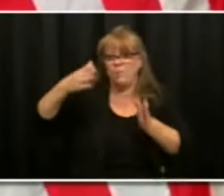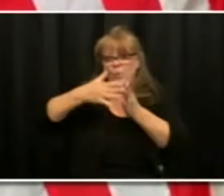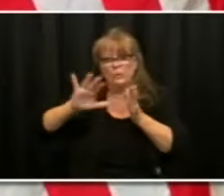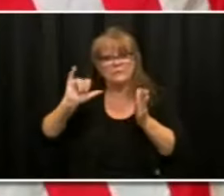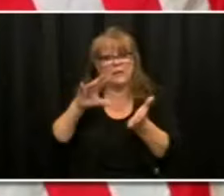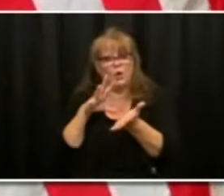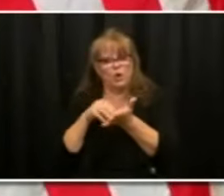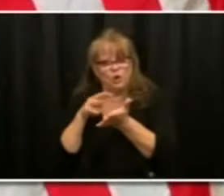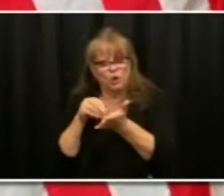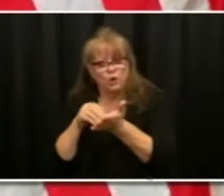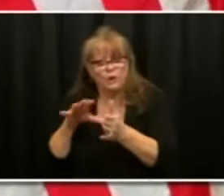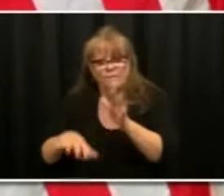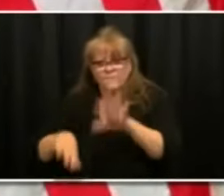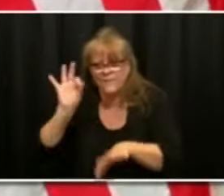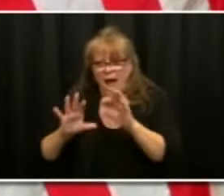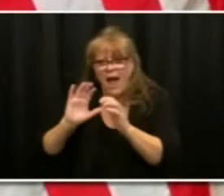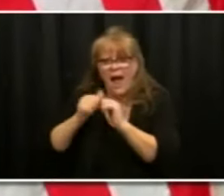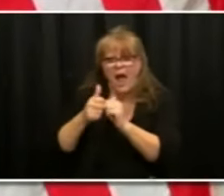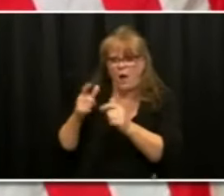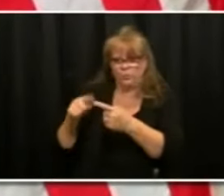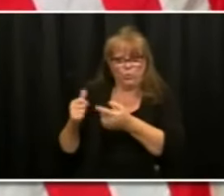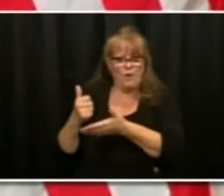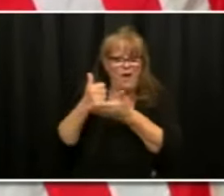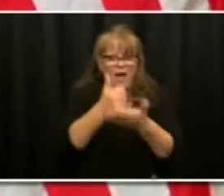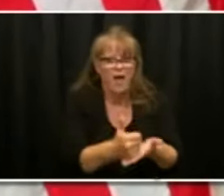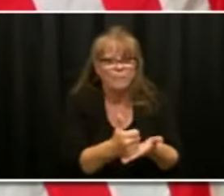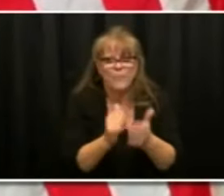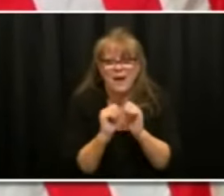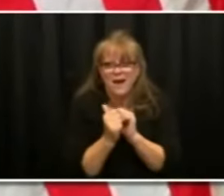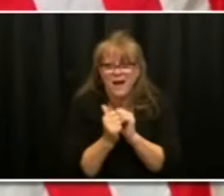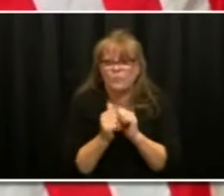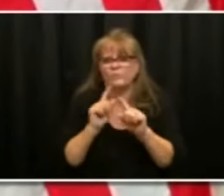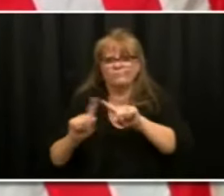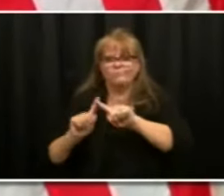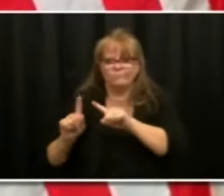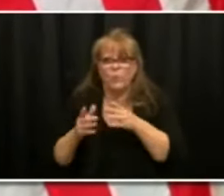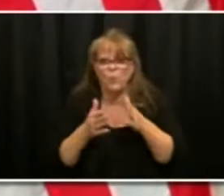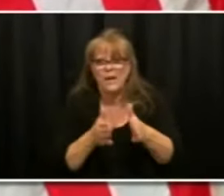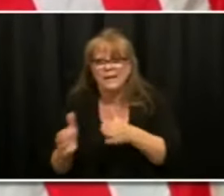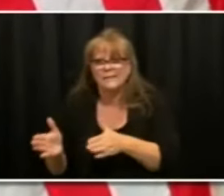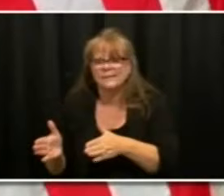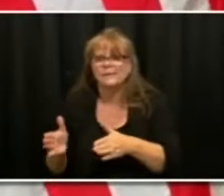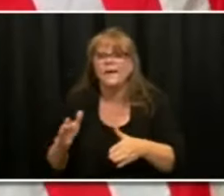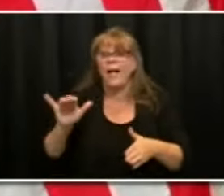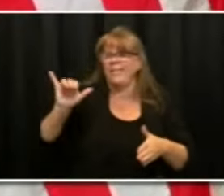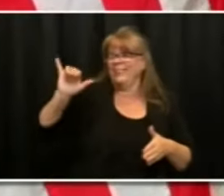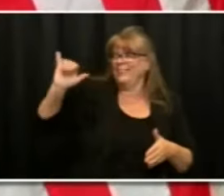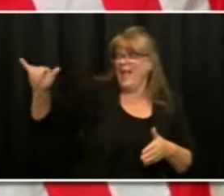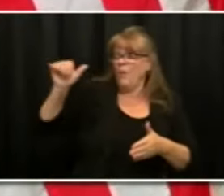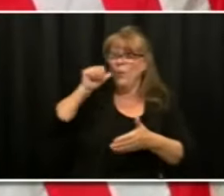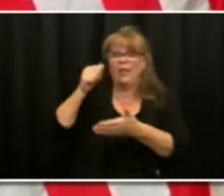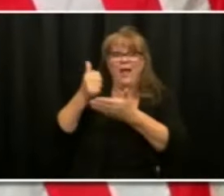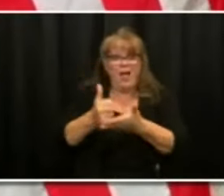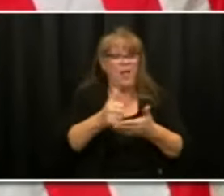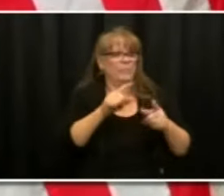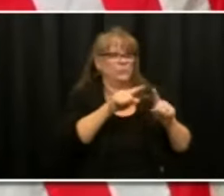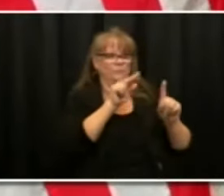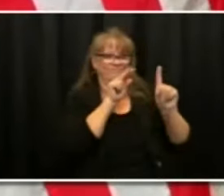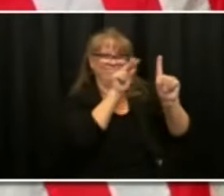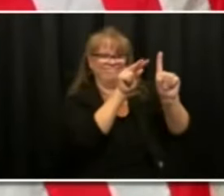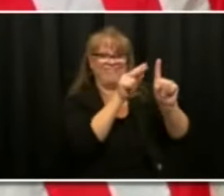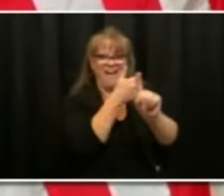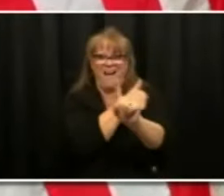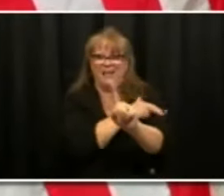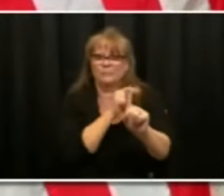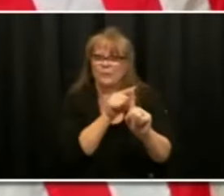positive ramifications for hospital capacity as well, with shorter hospitalizations required as those